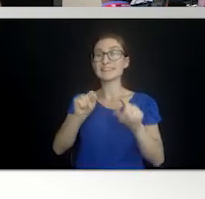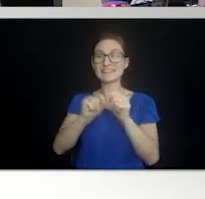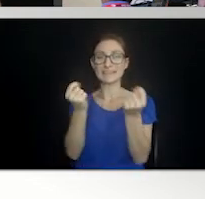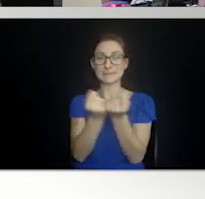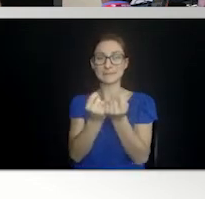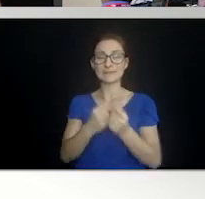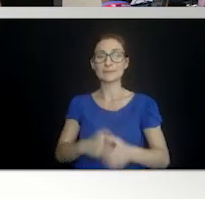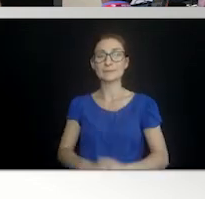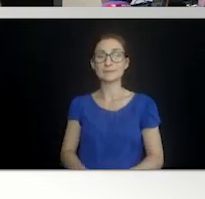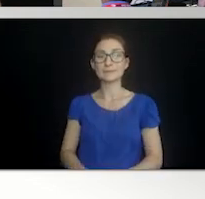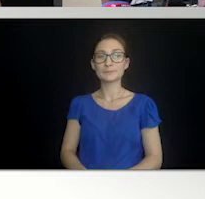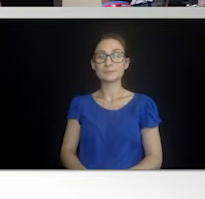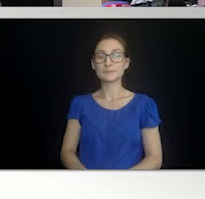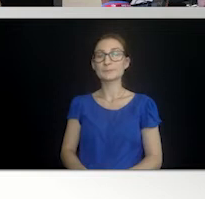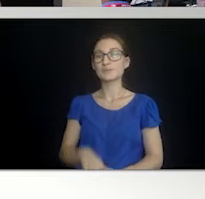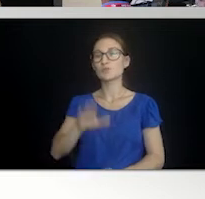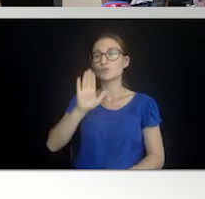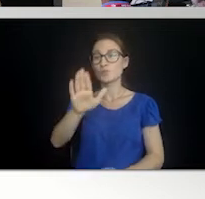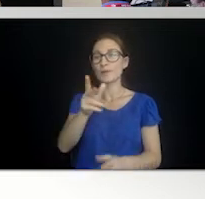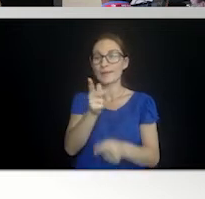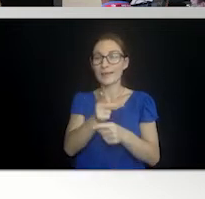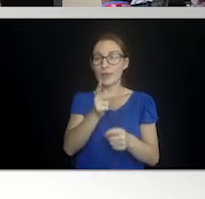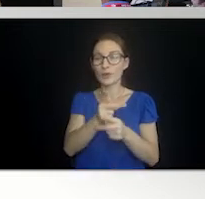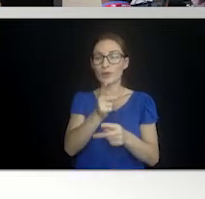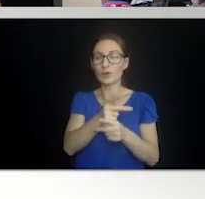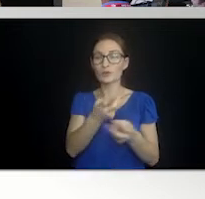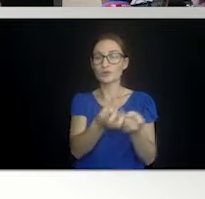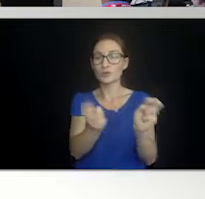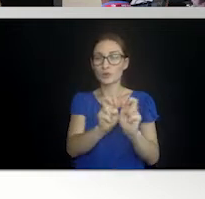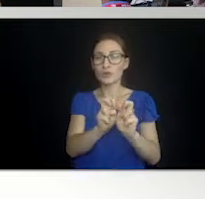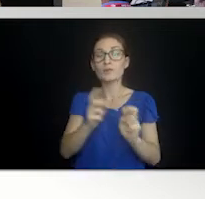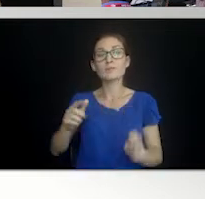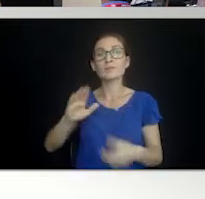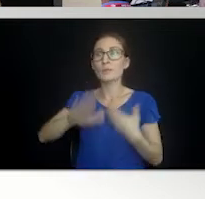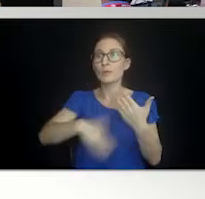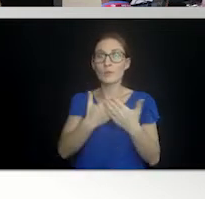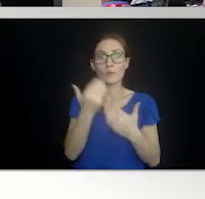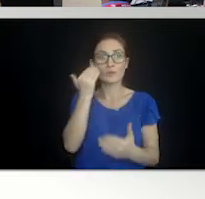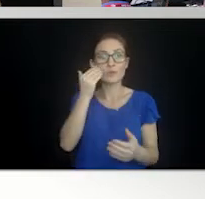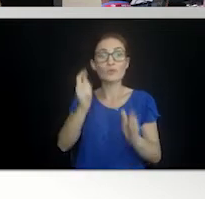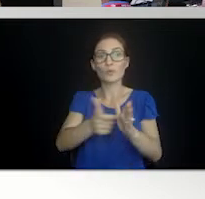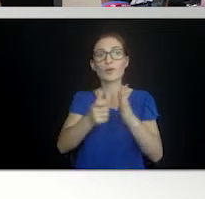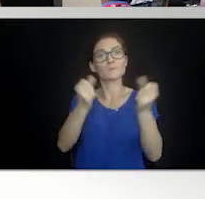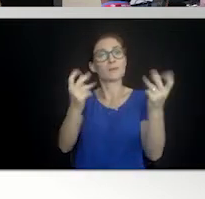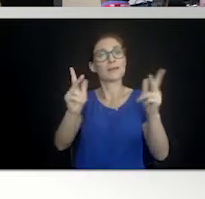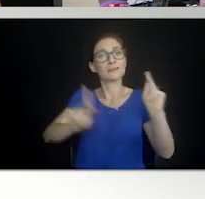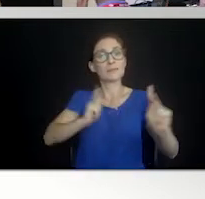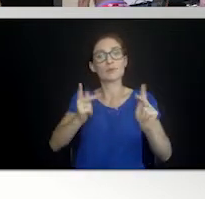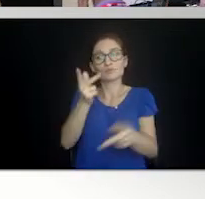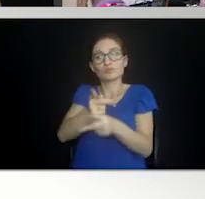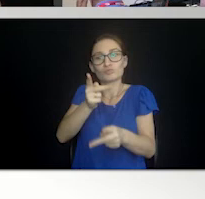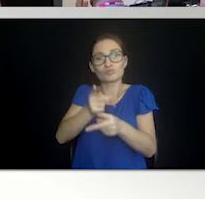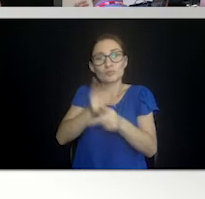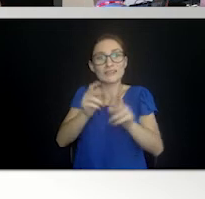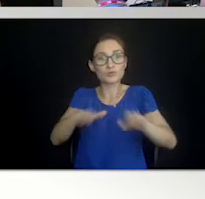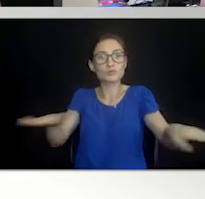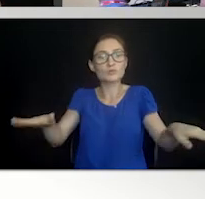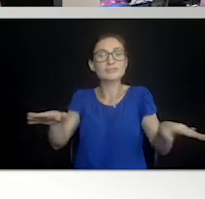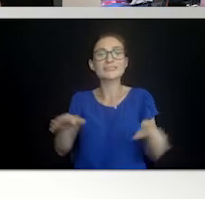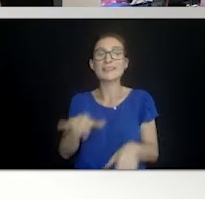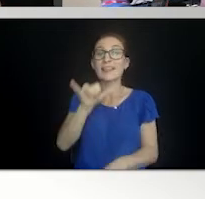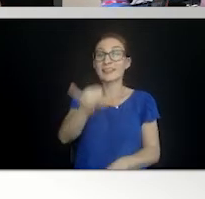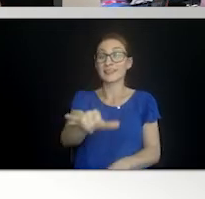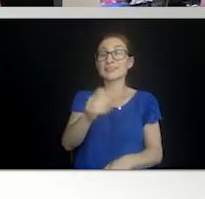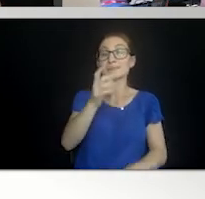Teams, but it is essentially your care circle. We all know it takes a village, and this is your digital village. You have parents